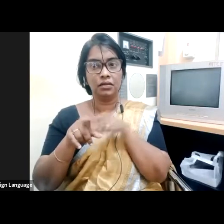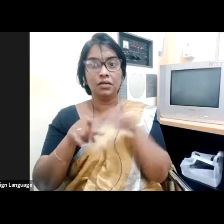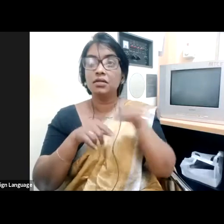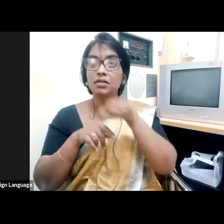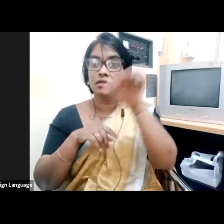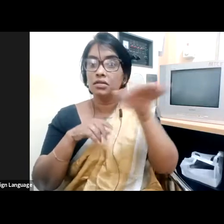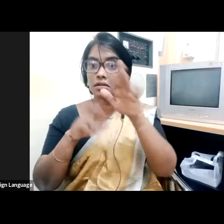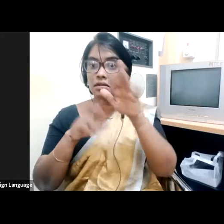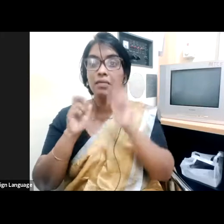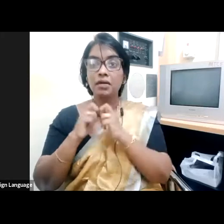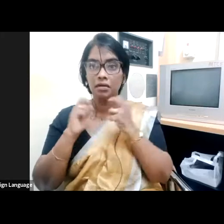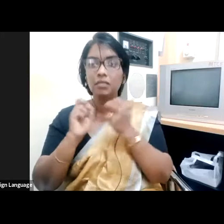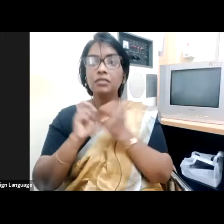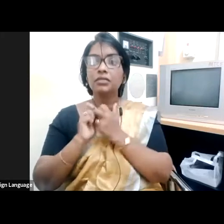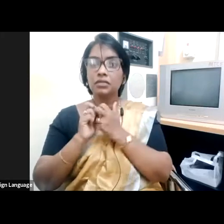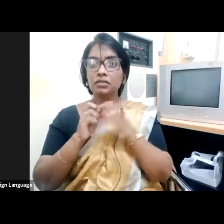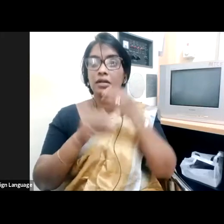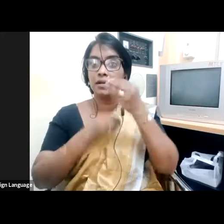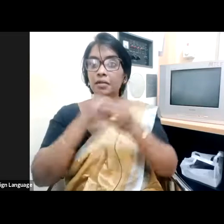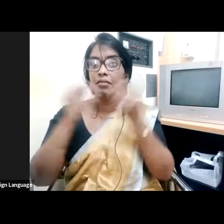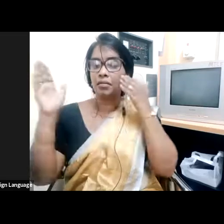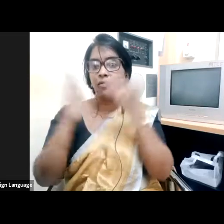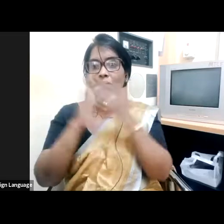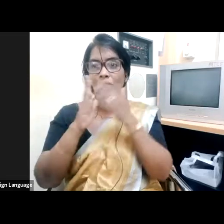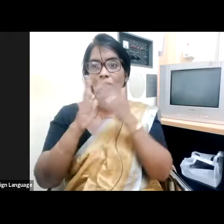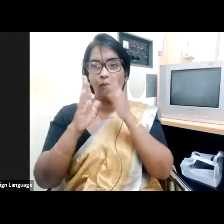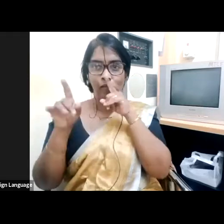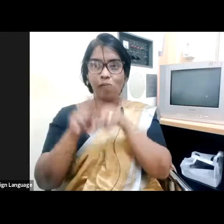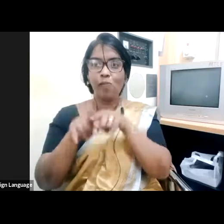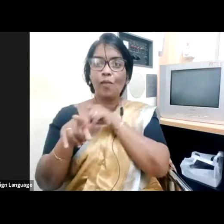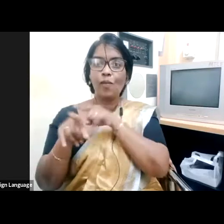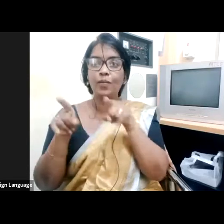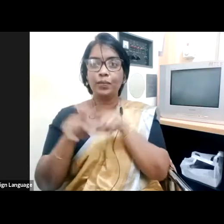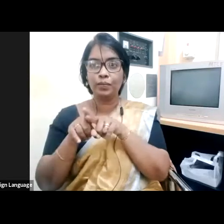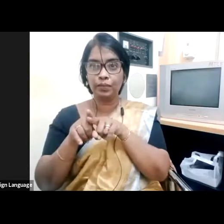is about creating solutions for